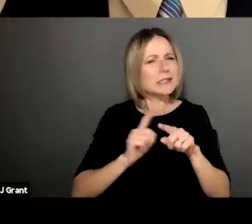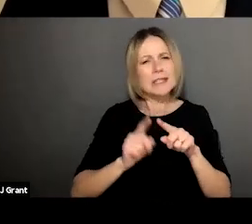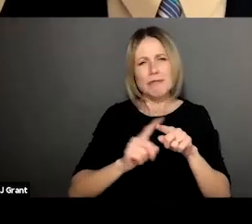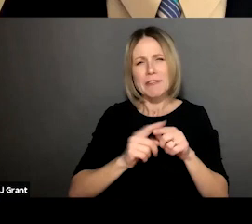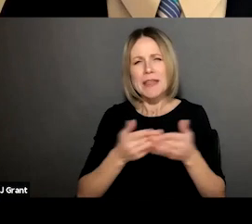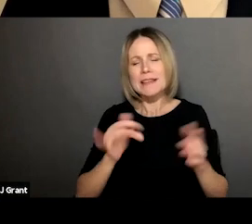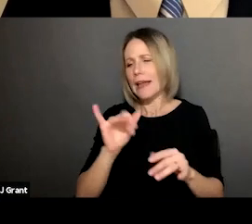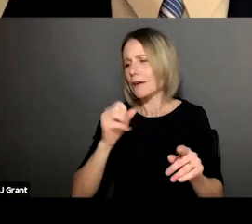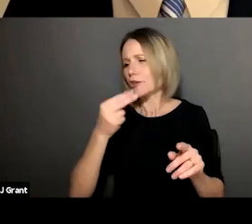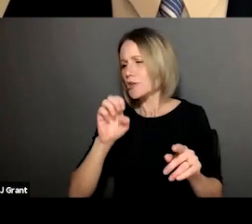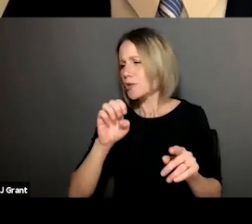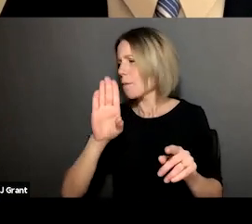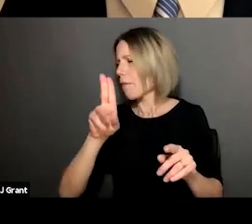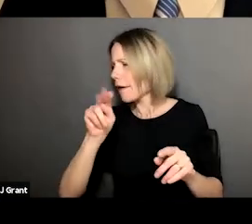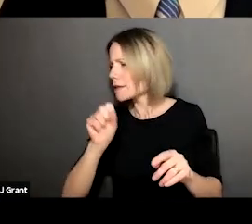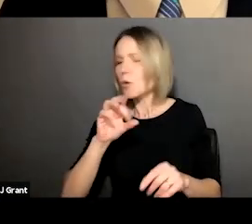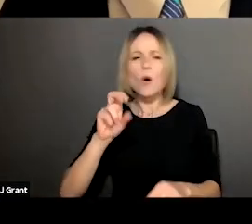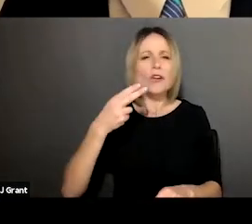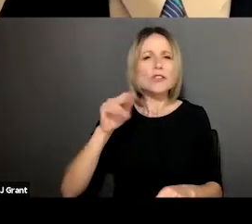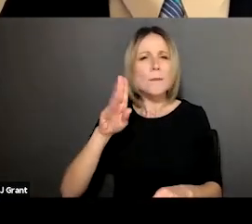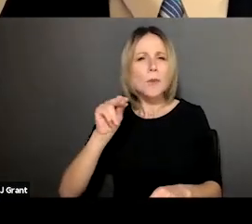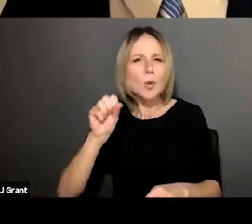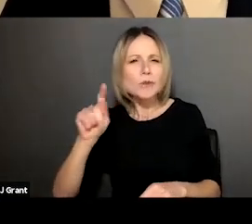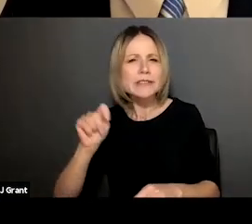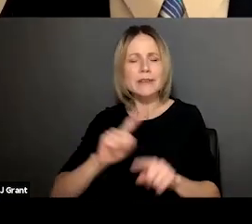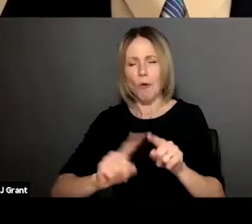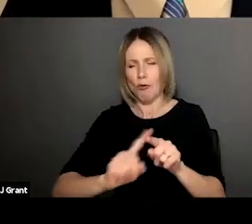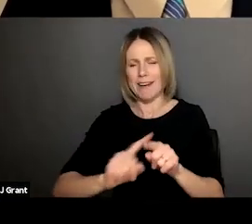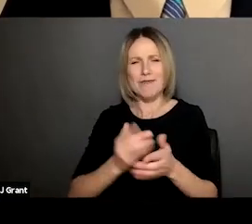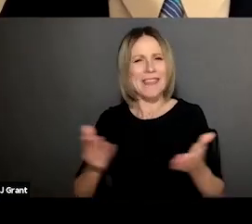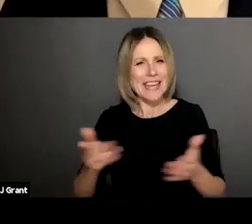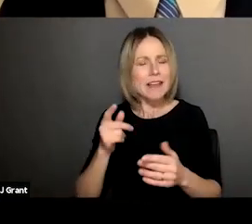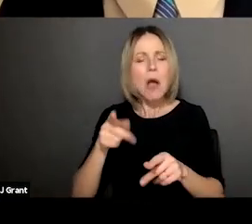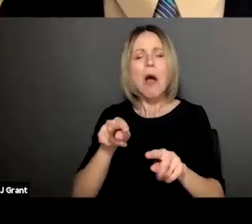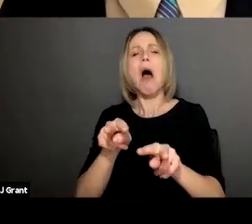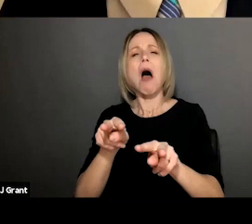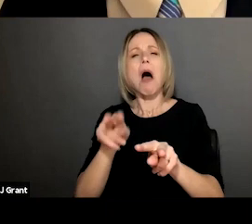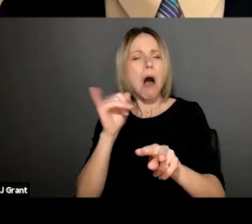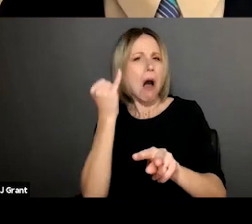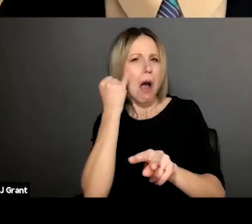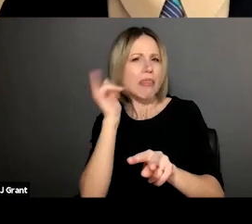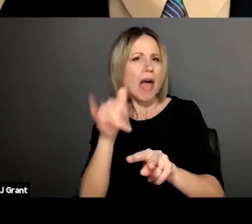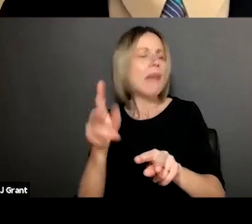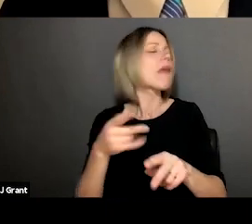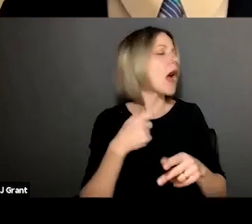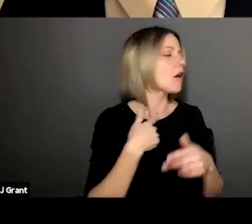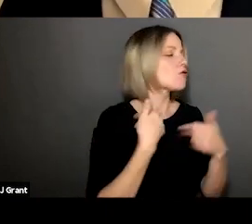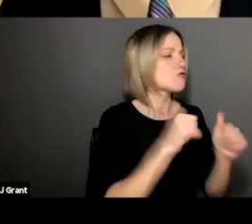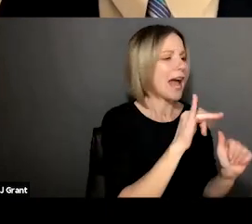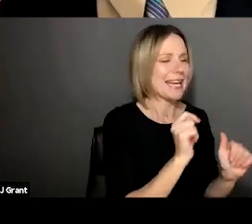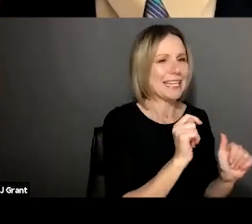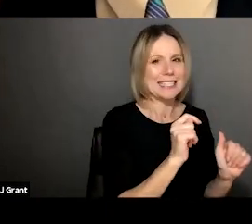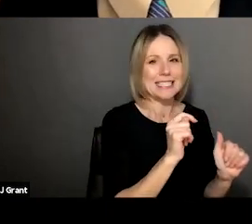And then they go out and they do it. And what you see, by and large, looks kind of like what you expect, but they're